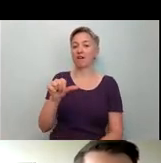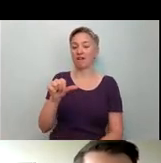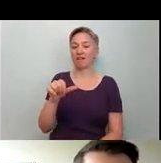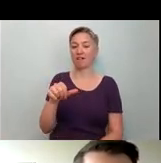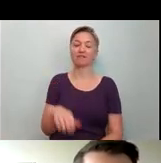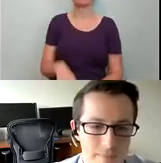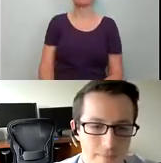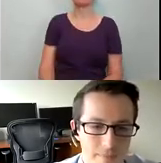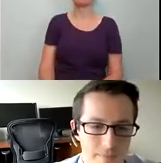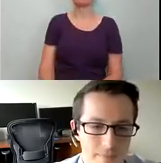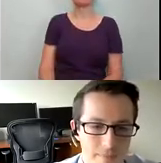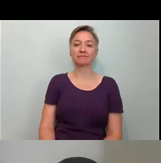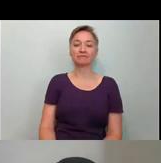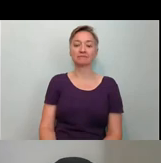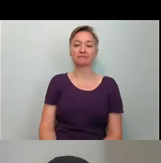slides.